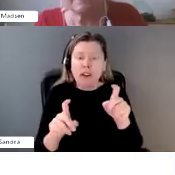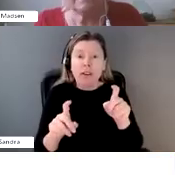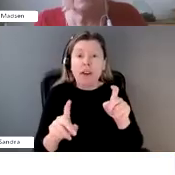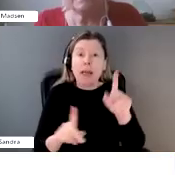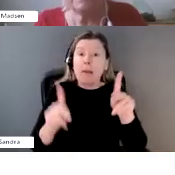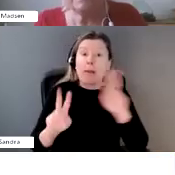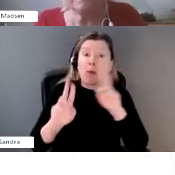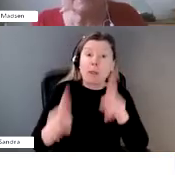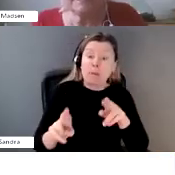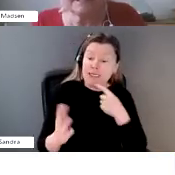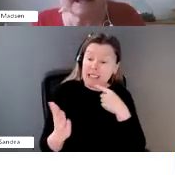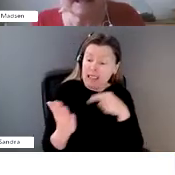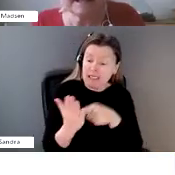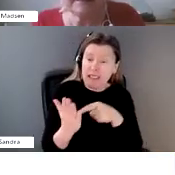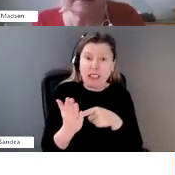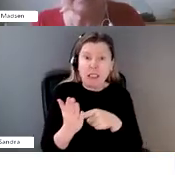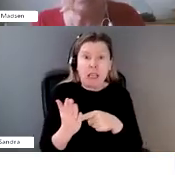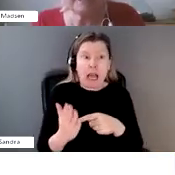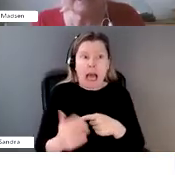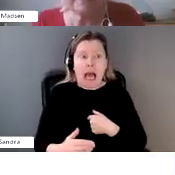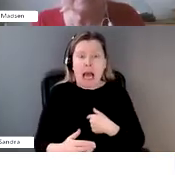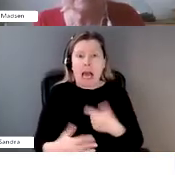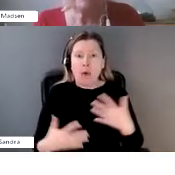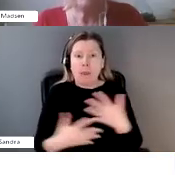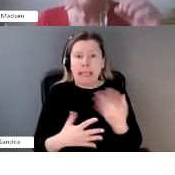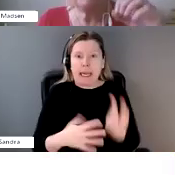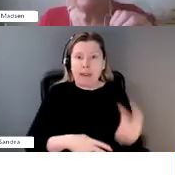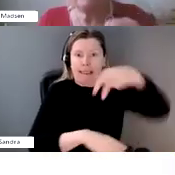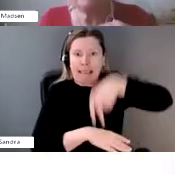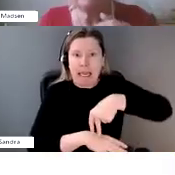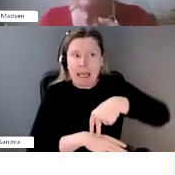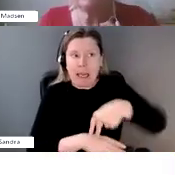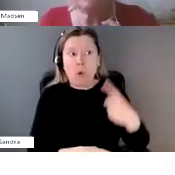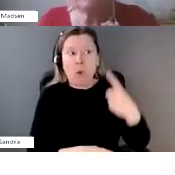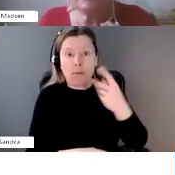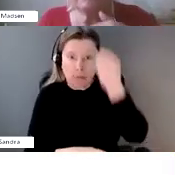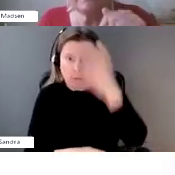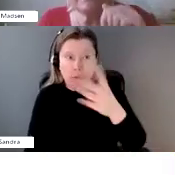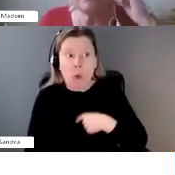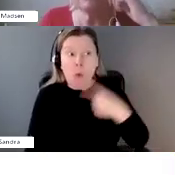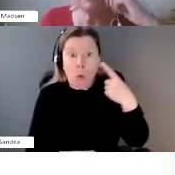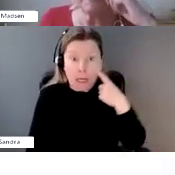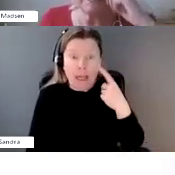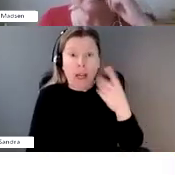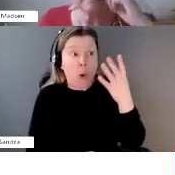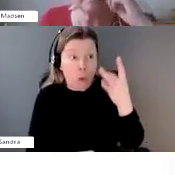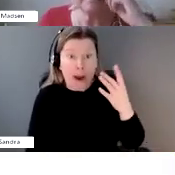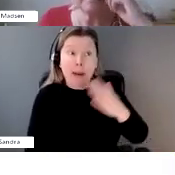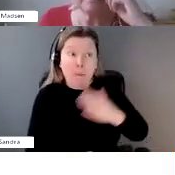saying that they didn't stand up for a witness because it was their friend that was